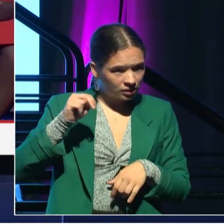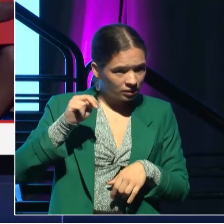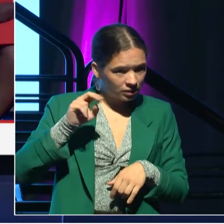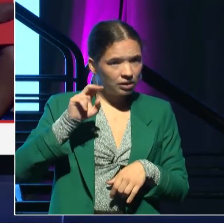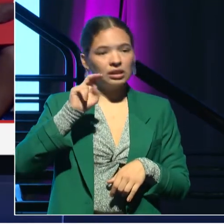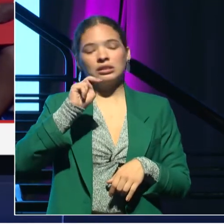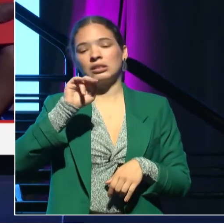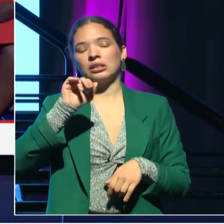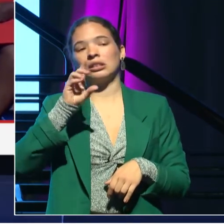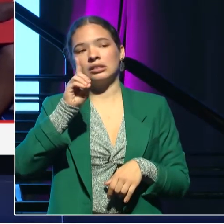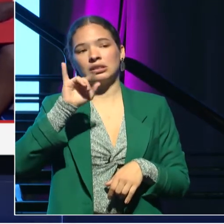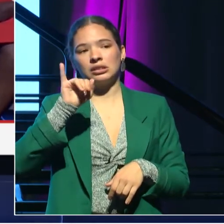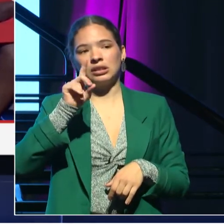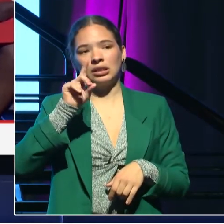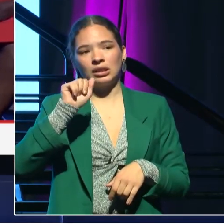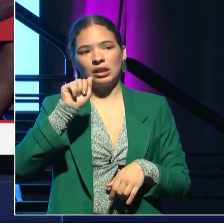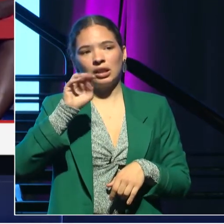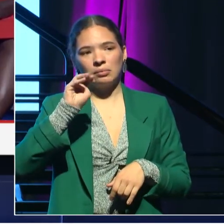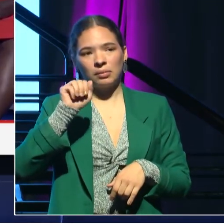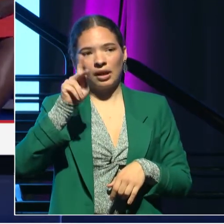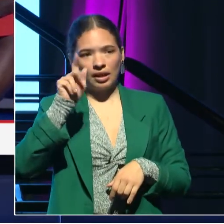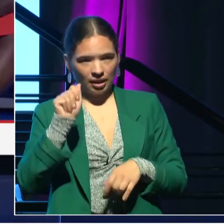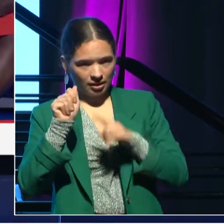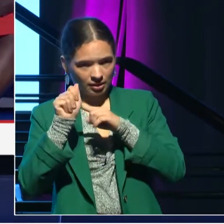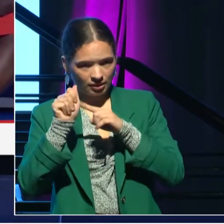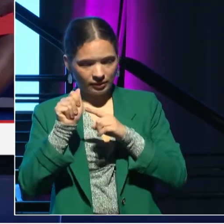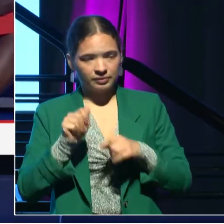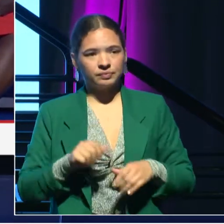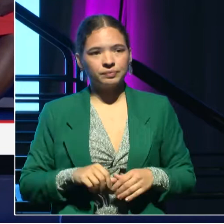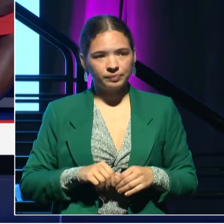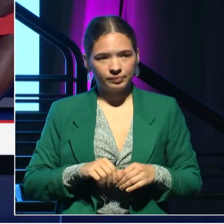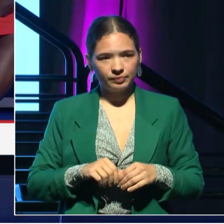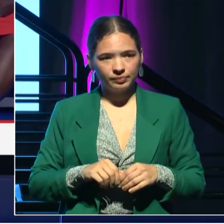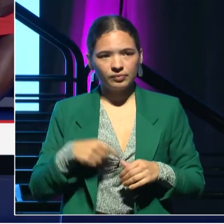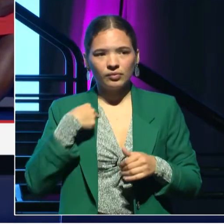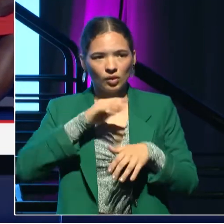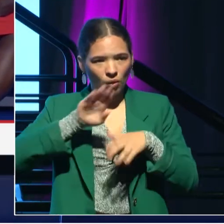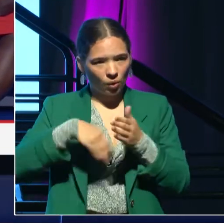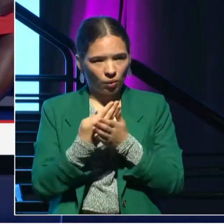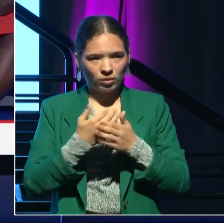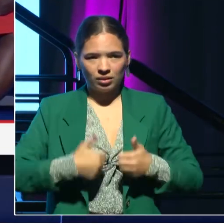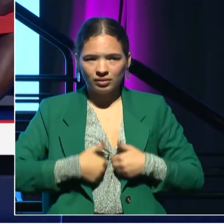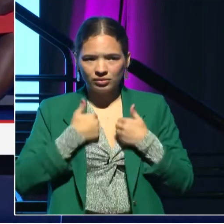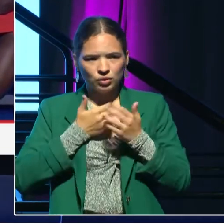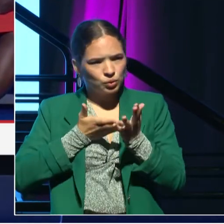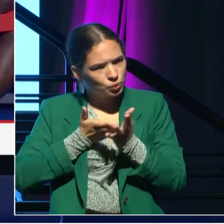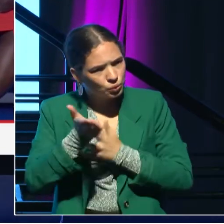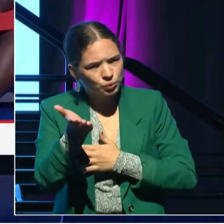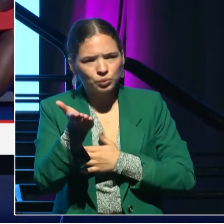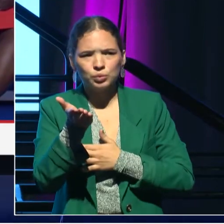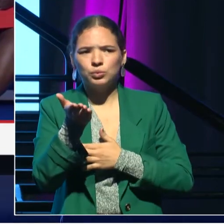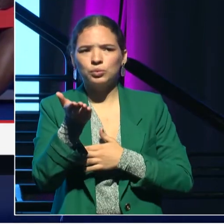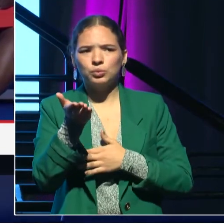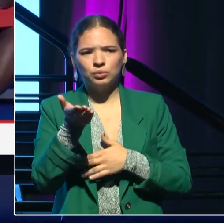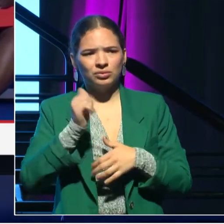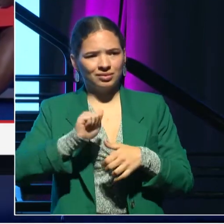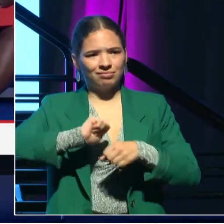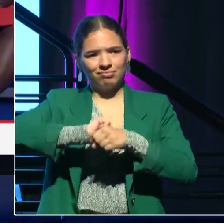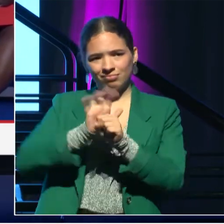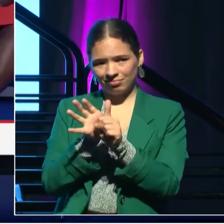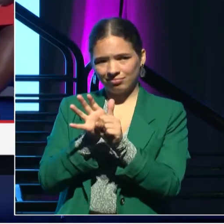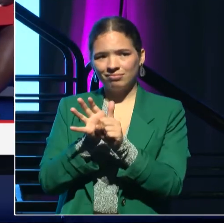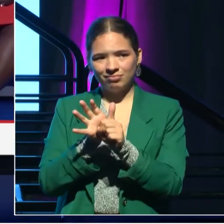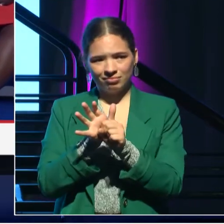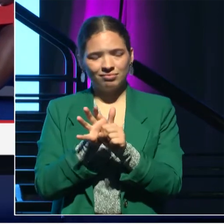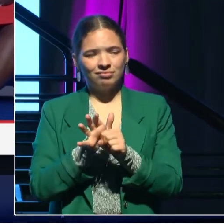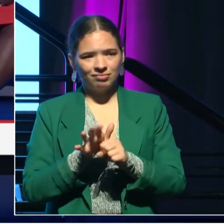Good morning. Let me ask you this. We all have been living through and are continuing to live through a pandemic. The COVID